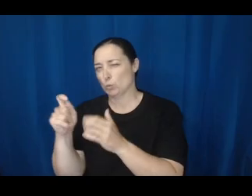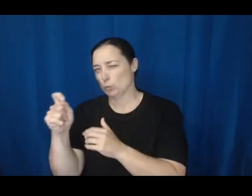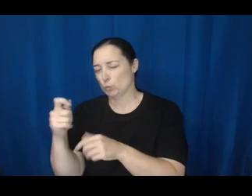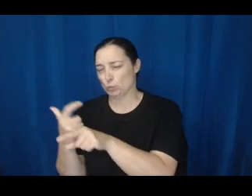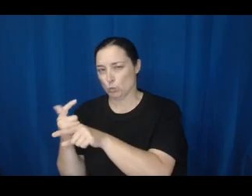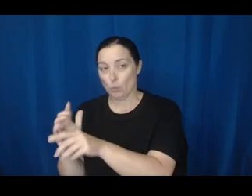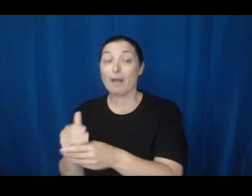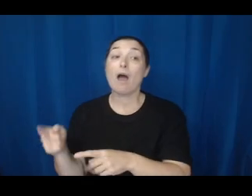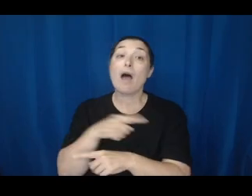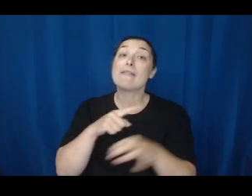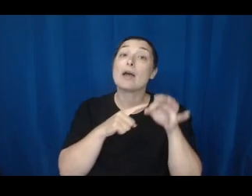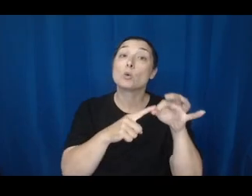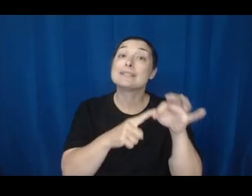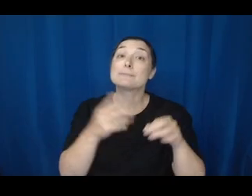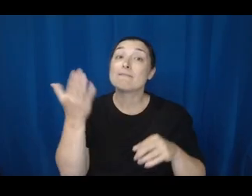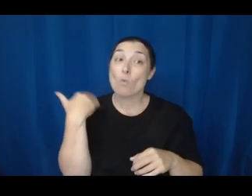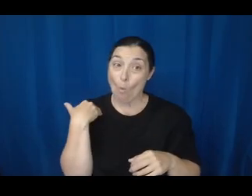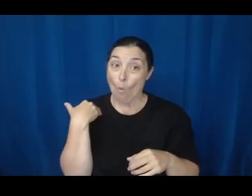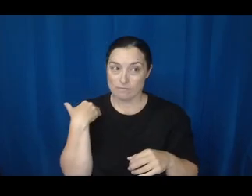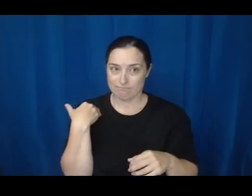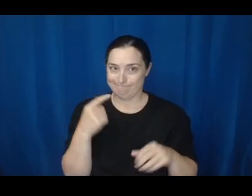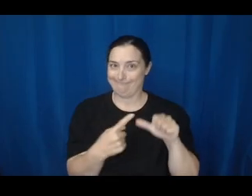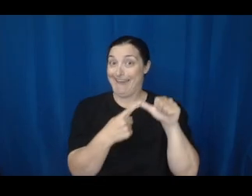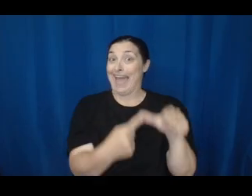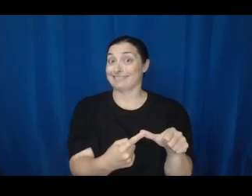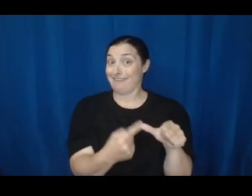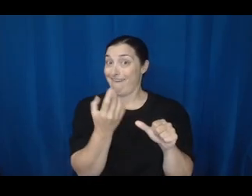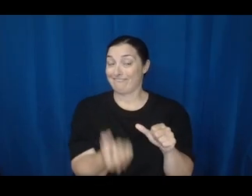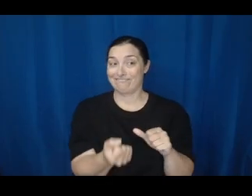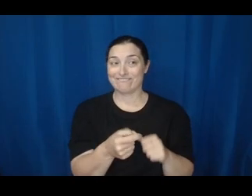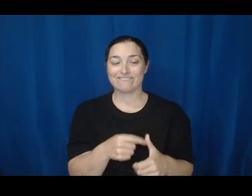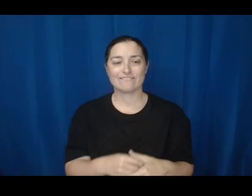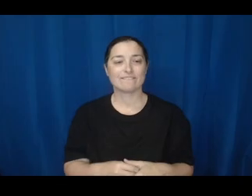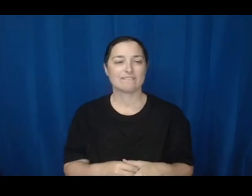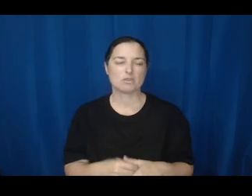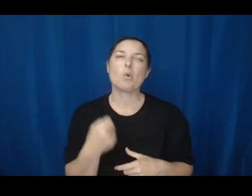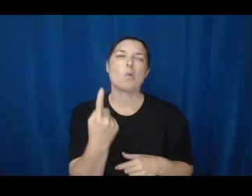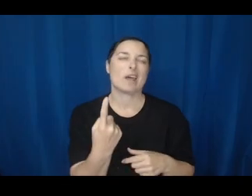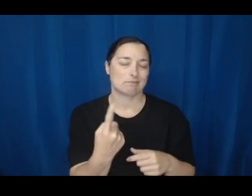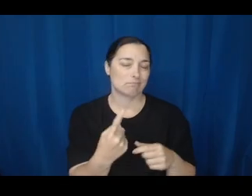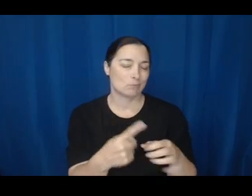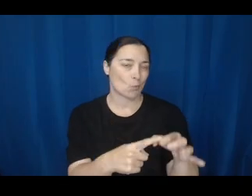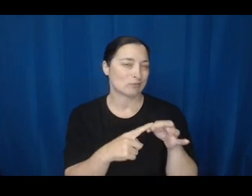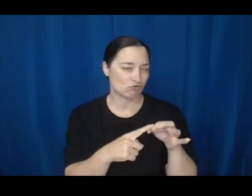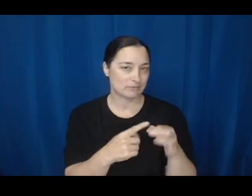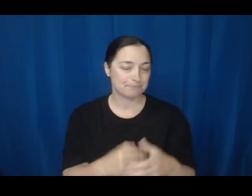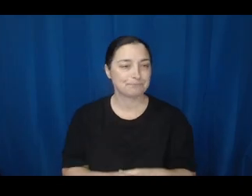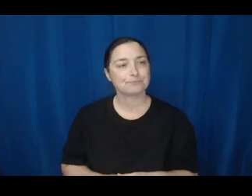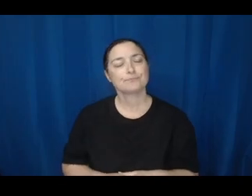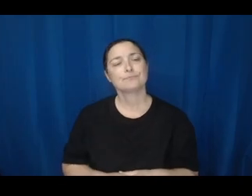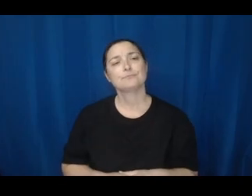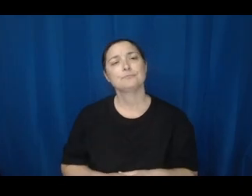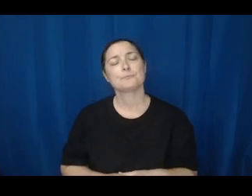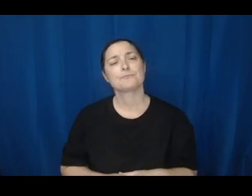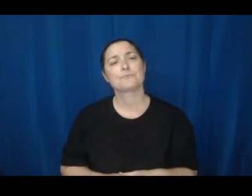earlier, here's the answer to this question, one of these questions. Now, some people say that what we need to